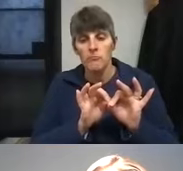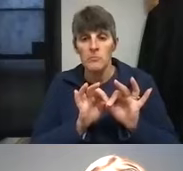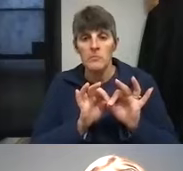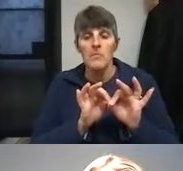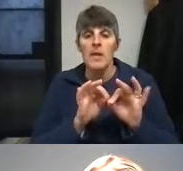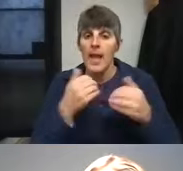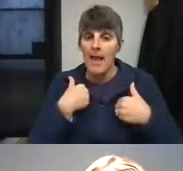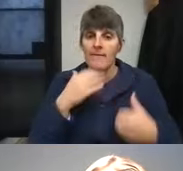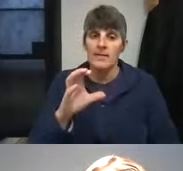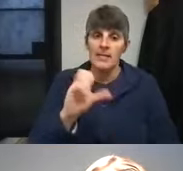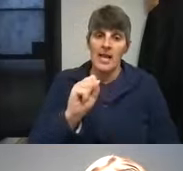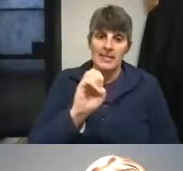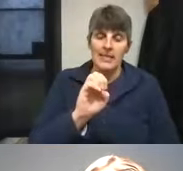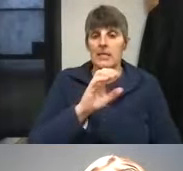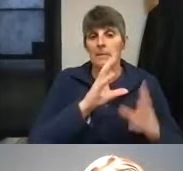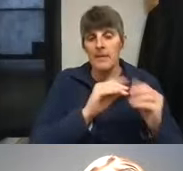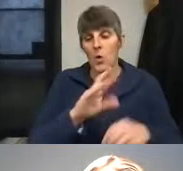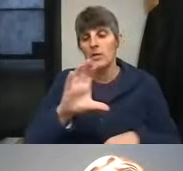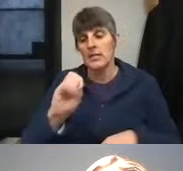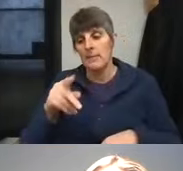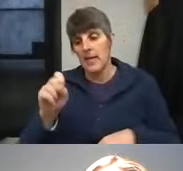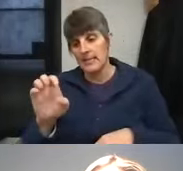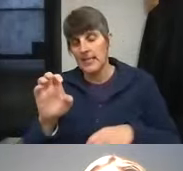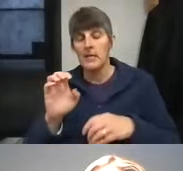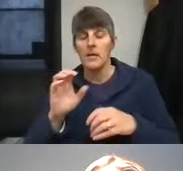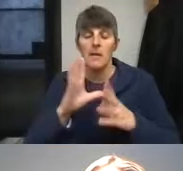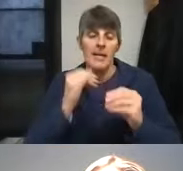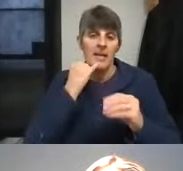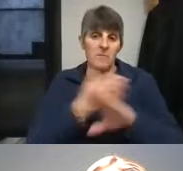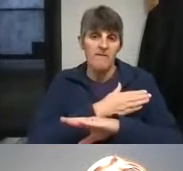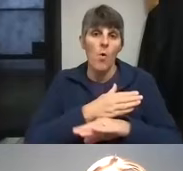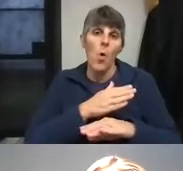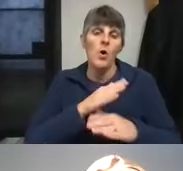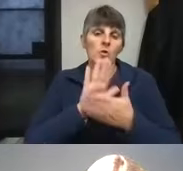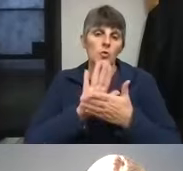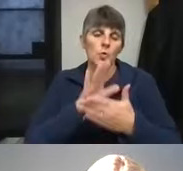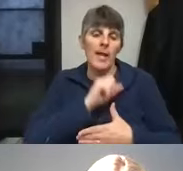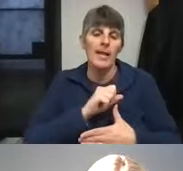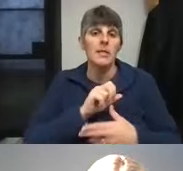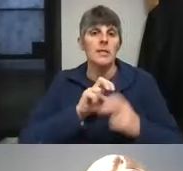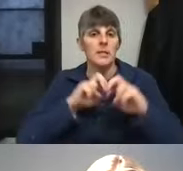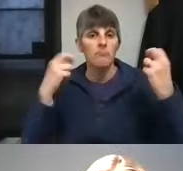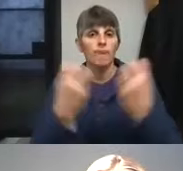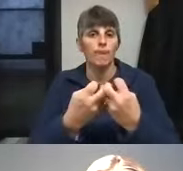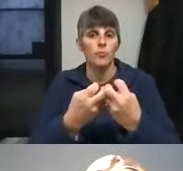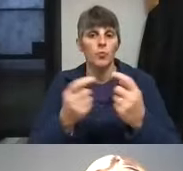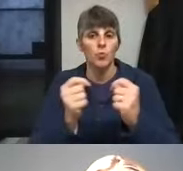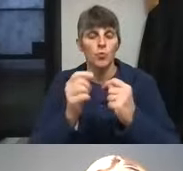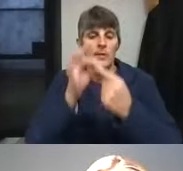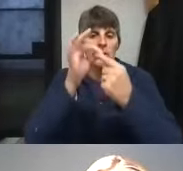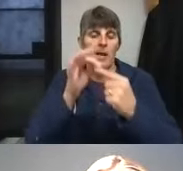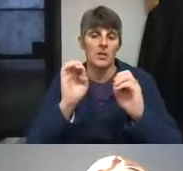CSE meeting or CPSE meeting if they're preschool age, to sit down with the special ed team to go over